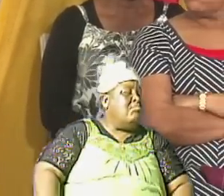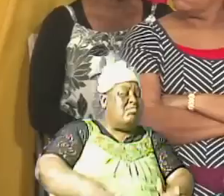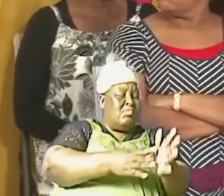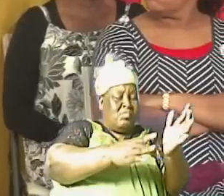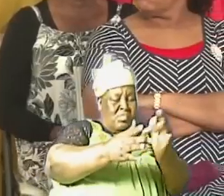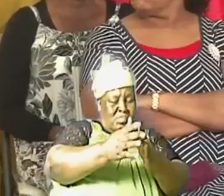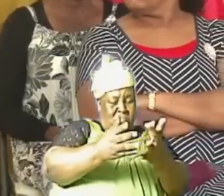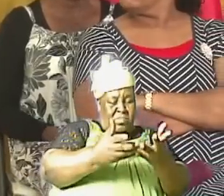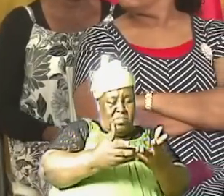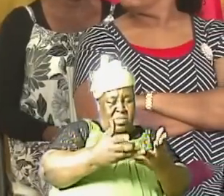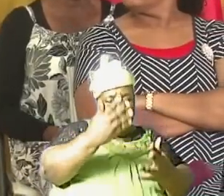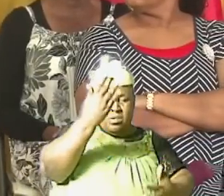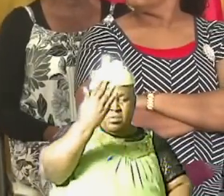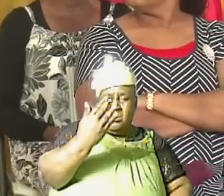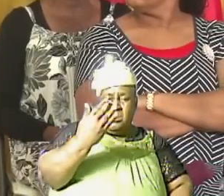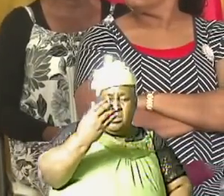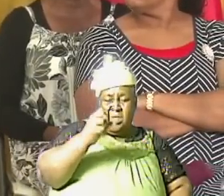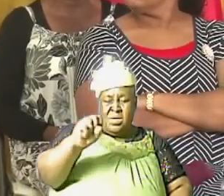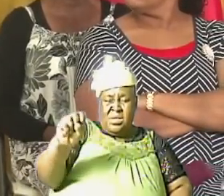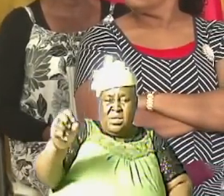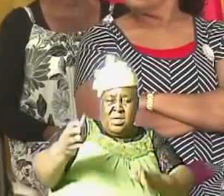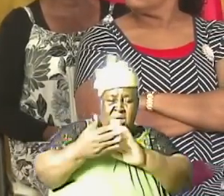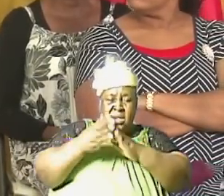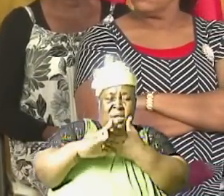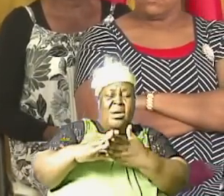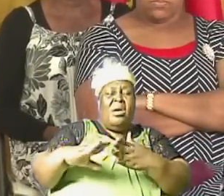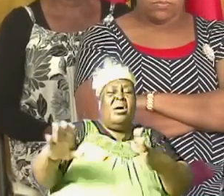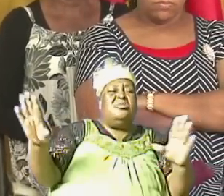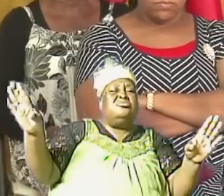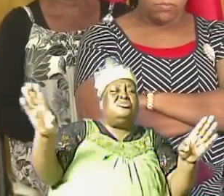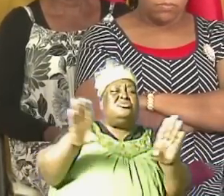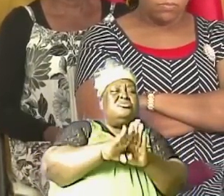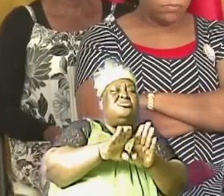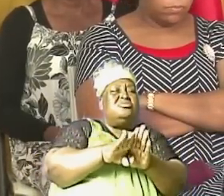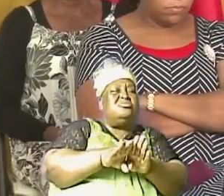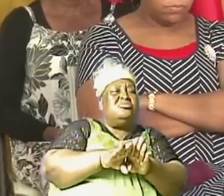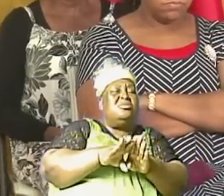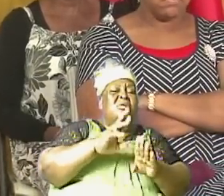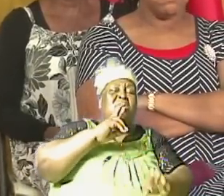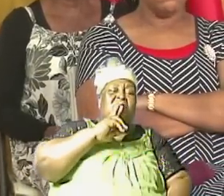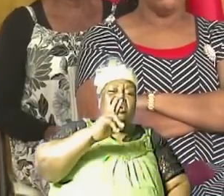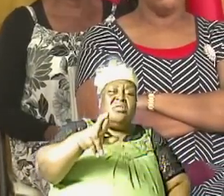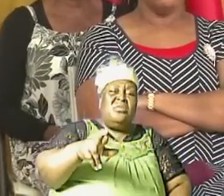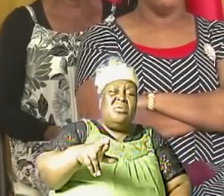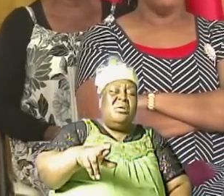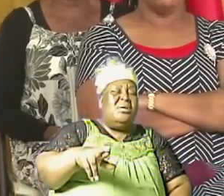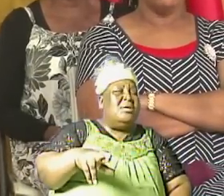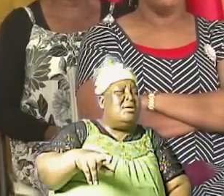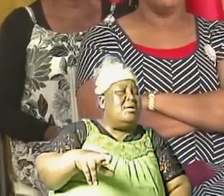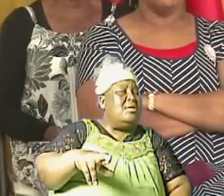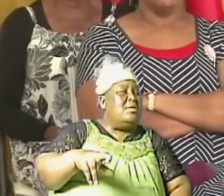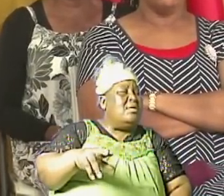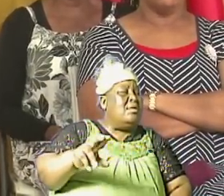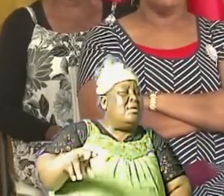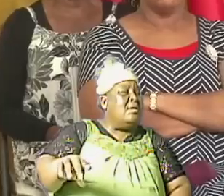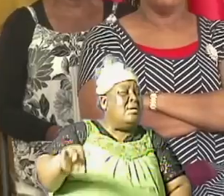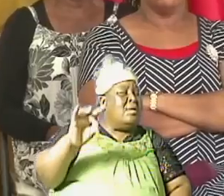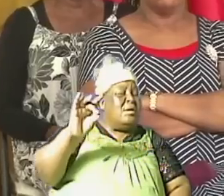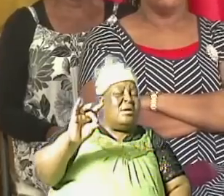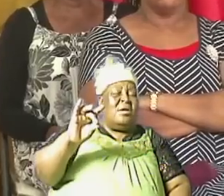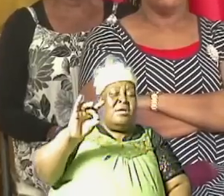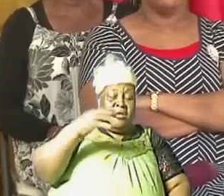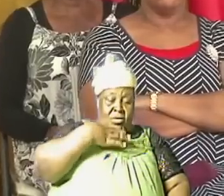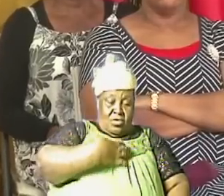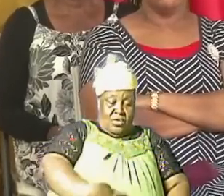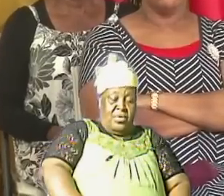Amen. The Bible tells me that Samaria was shut up. The reality that the famine was in